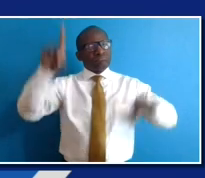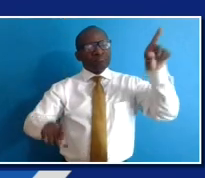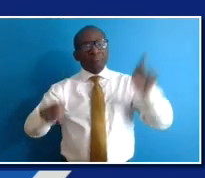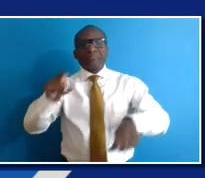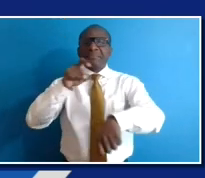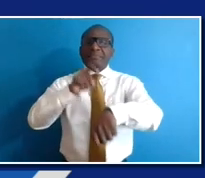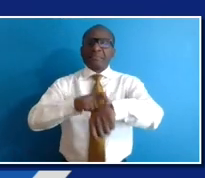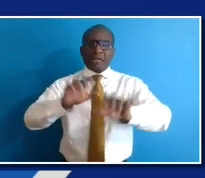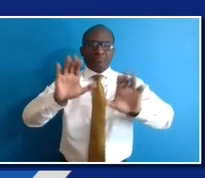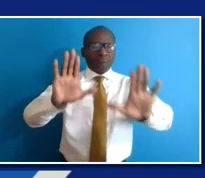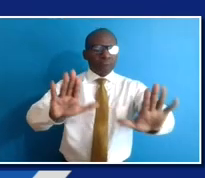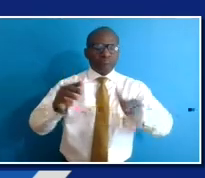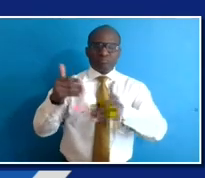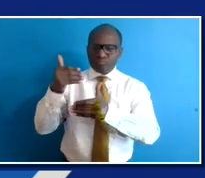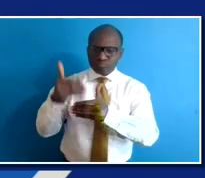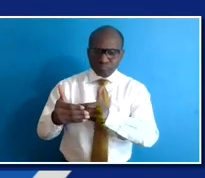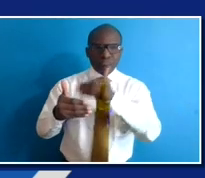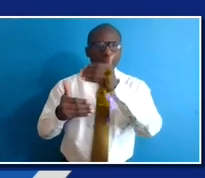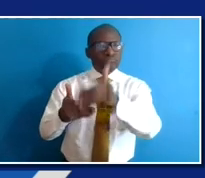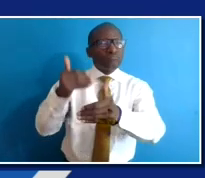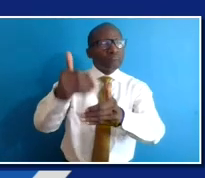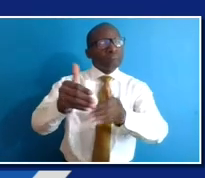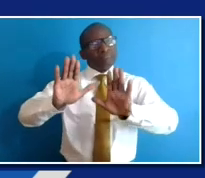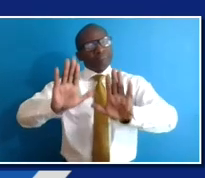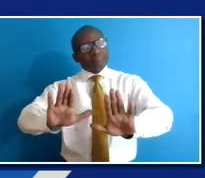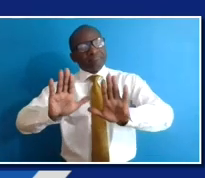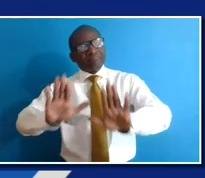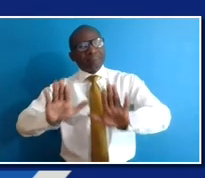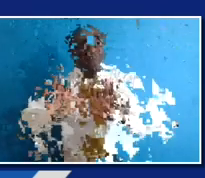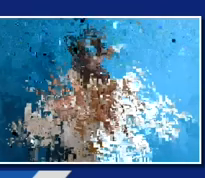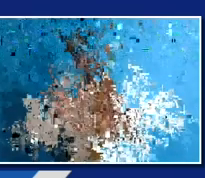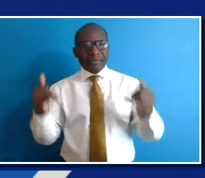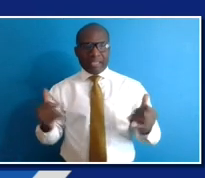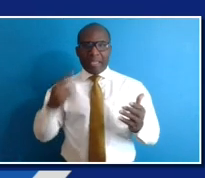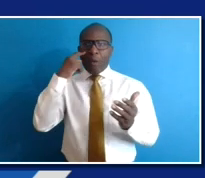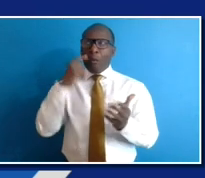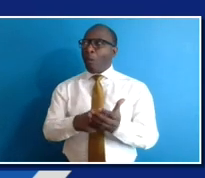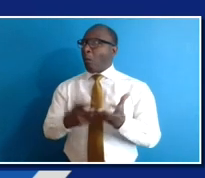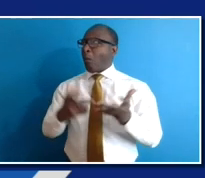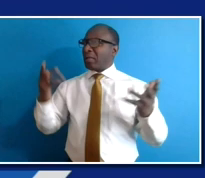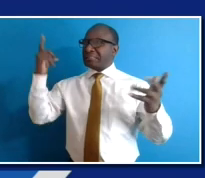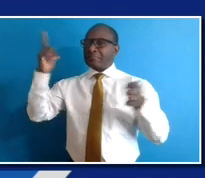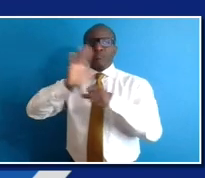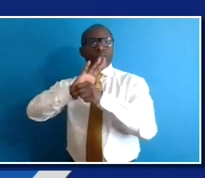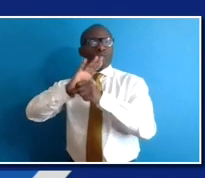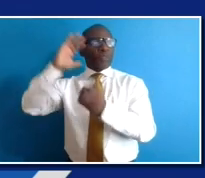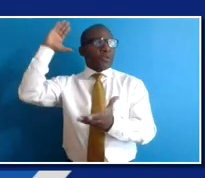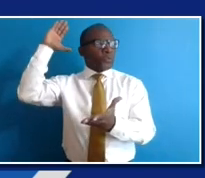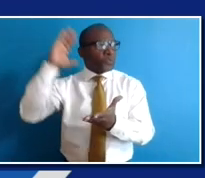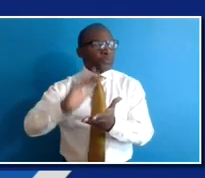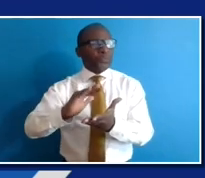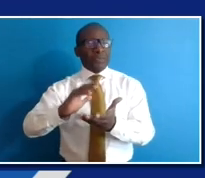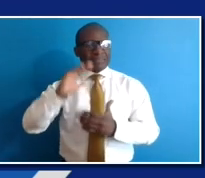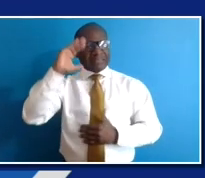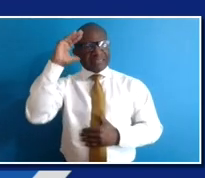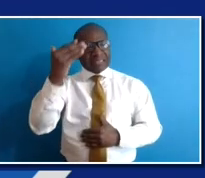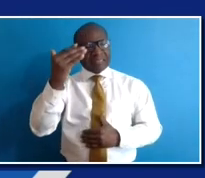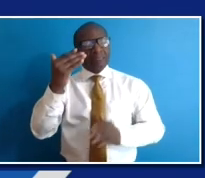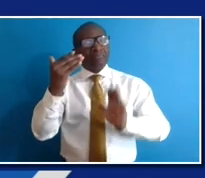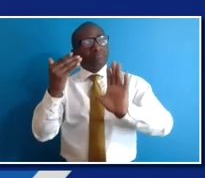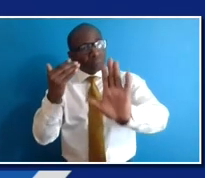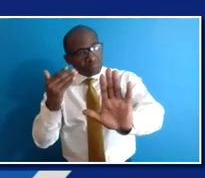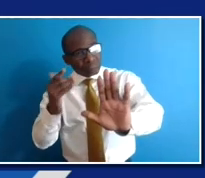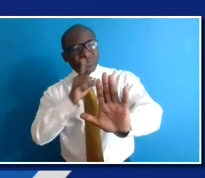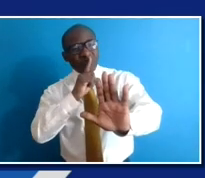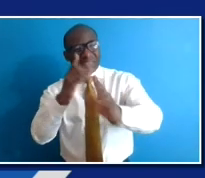And this is happening at a time when we watch the national news where the COVID infection is increasing in other parts of the country. New York now has certainly